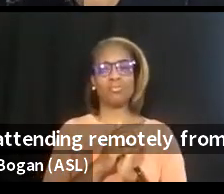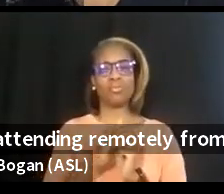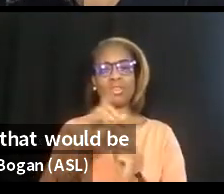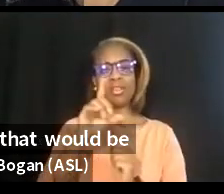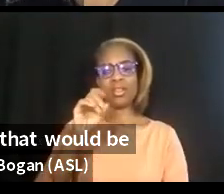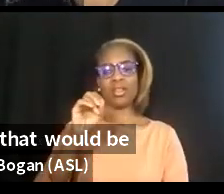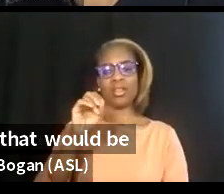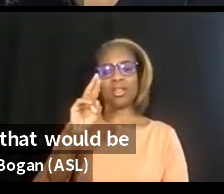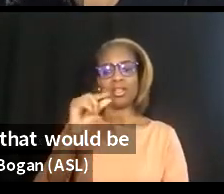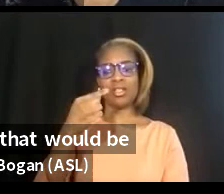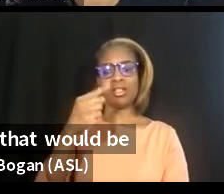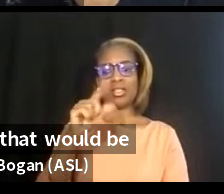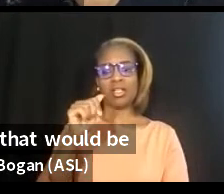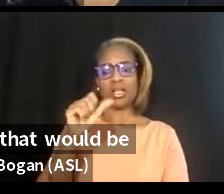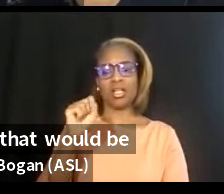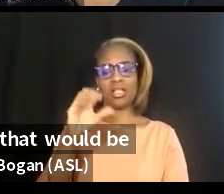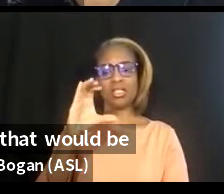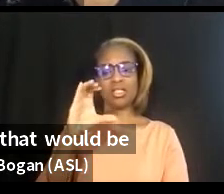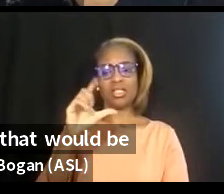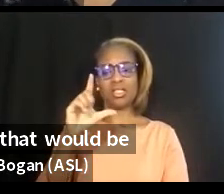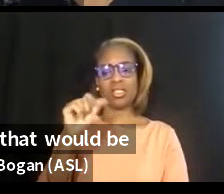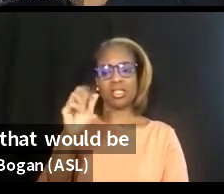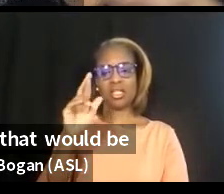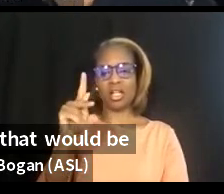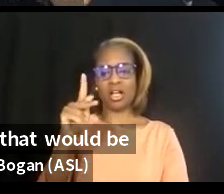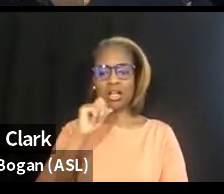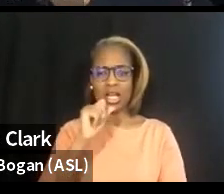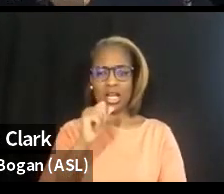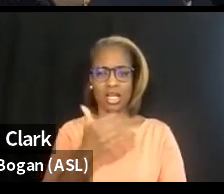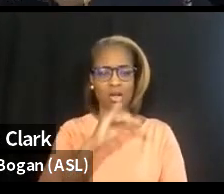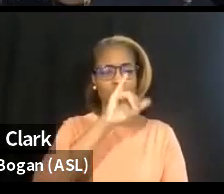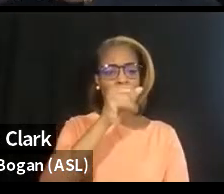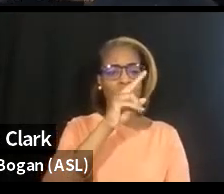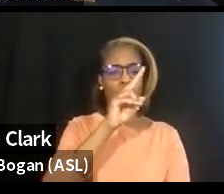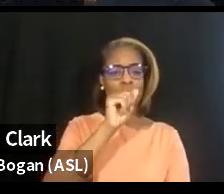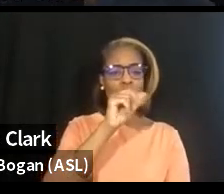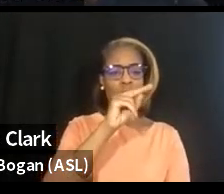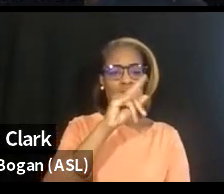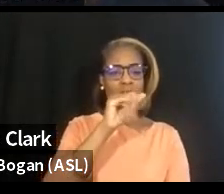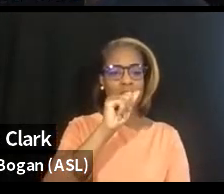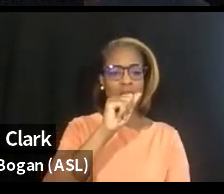Douglas Clark is not here. Juanita Curry. Present.